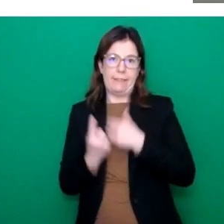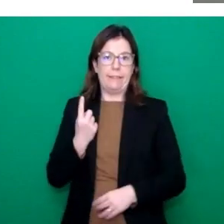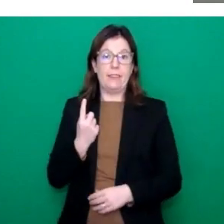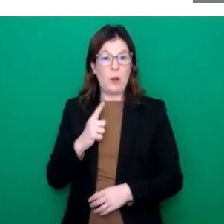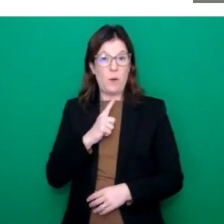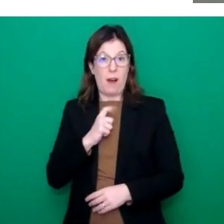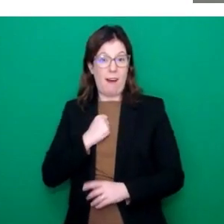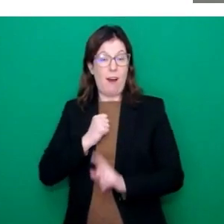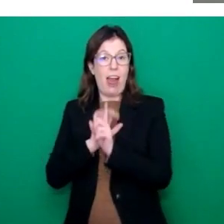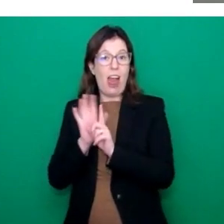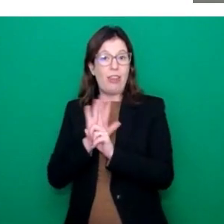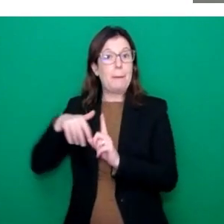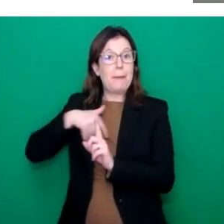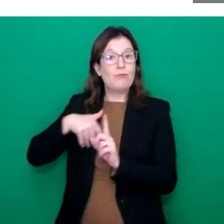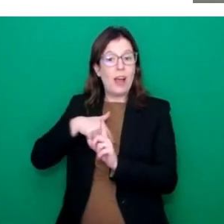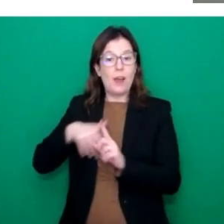ethnic origin.